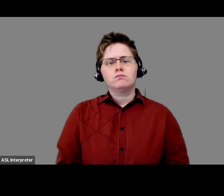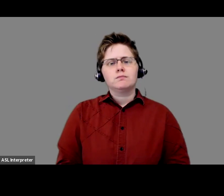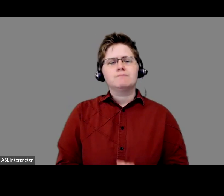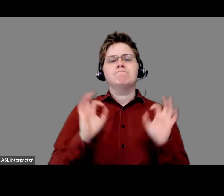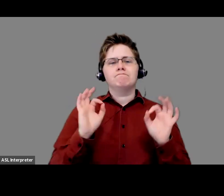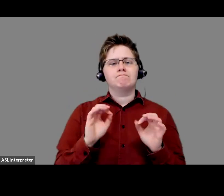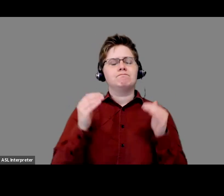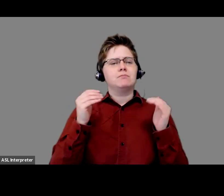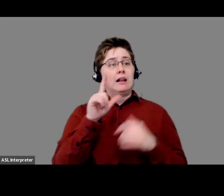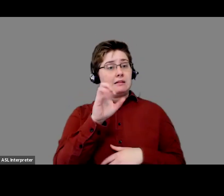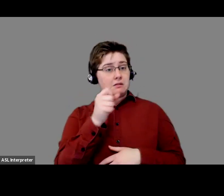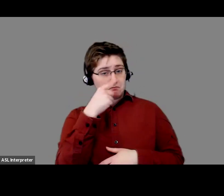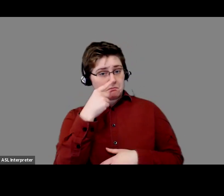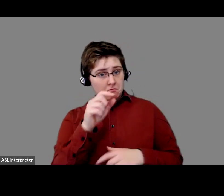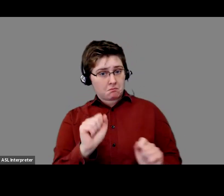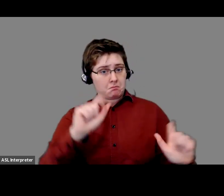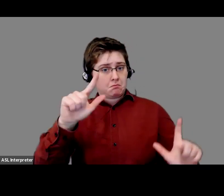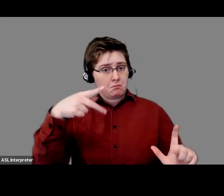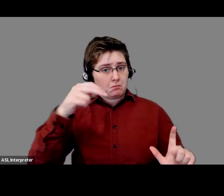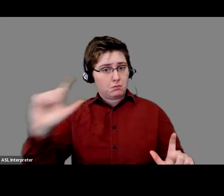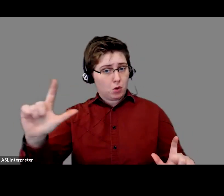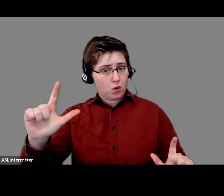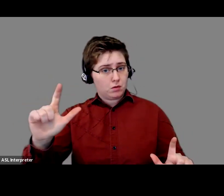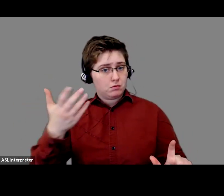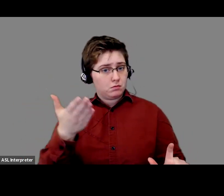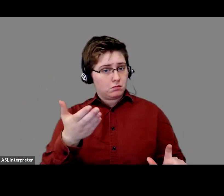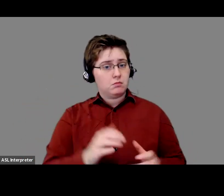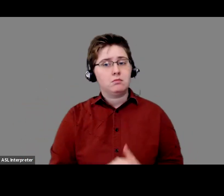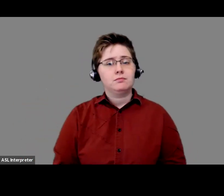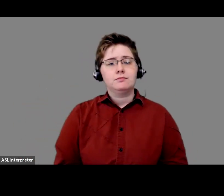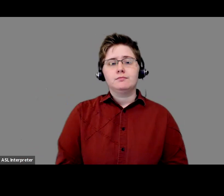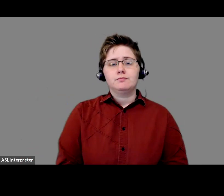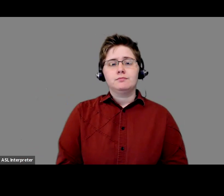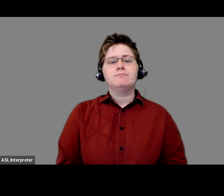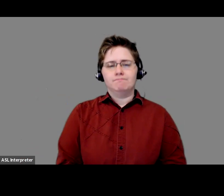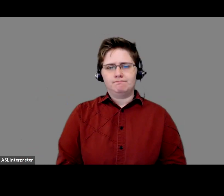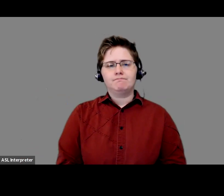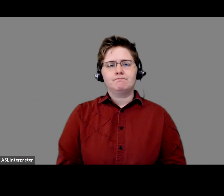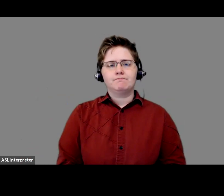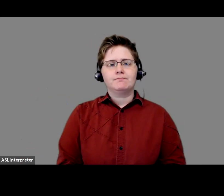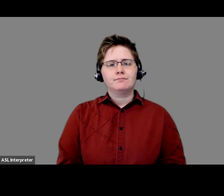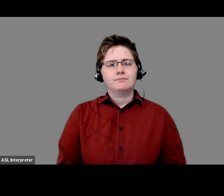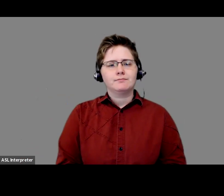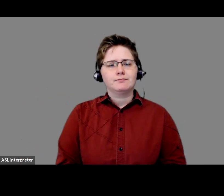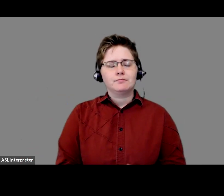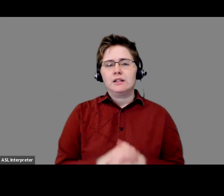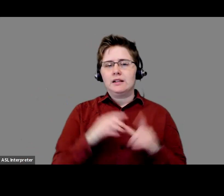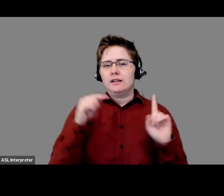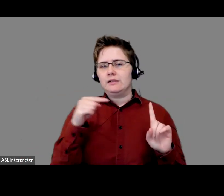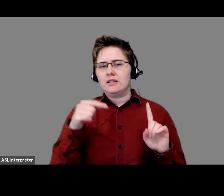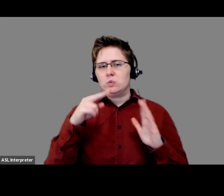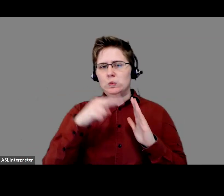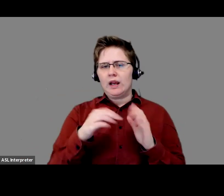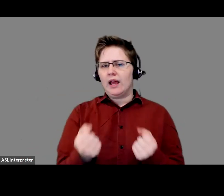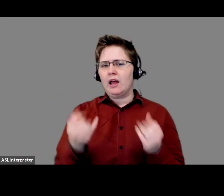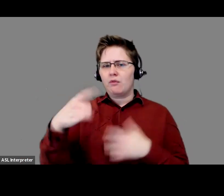there we go. And then Lisa, if you can do that poll, that would be great. And so this poll reads, how